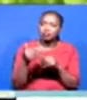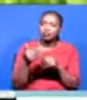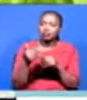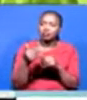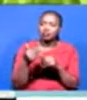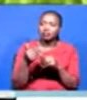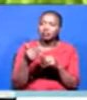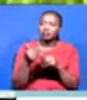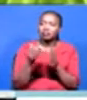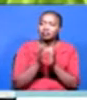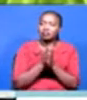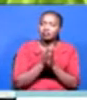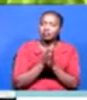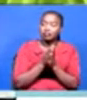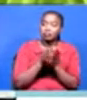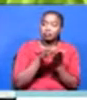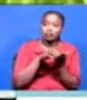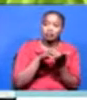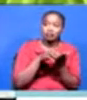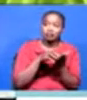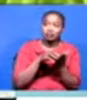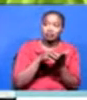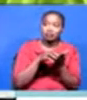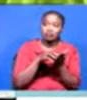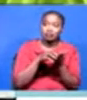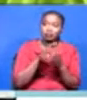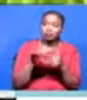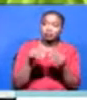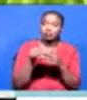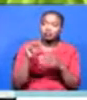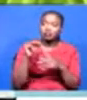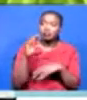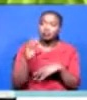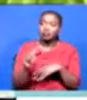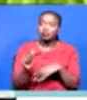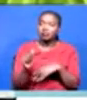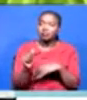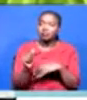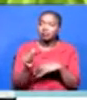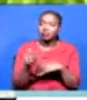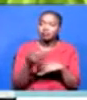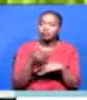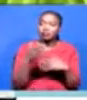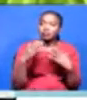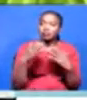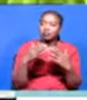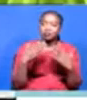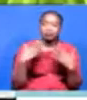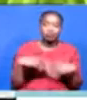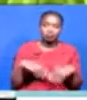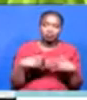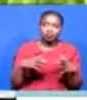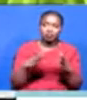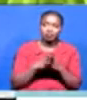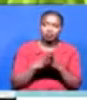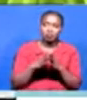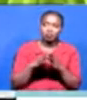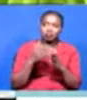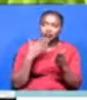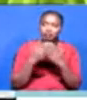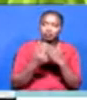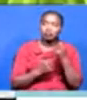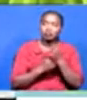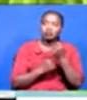not campaigning in your ward. All these MTAs, you guys were amazing. And I just want to thank you for your support in